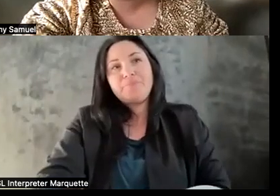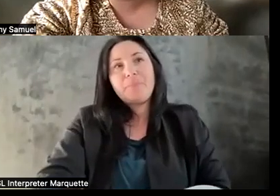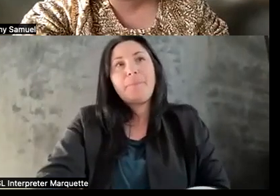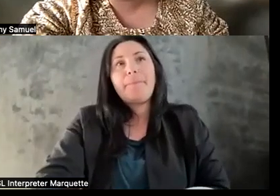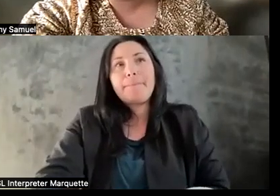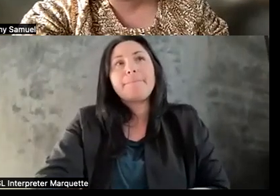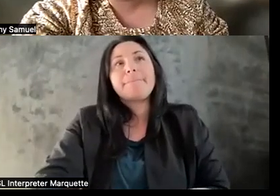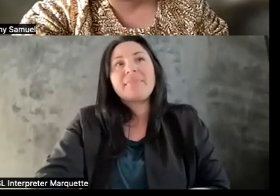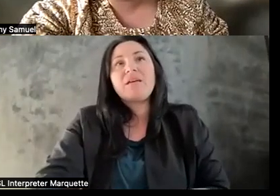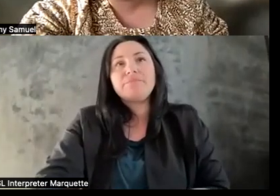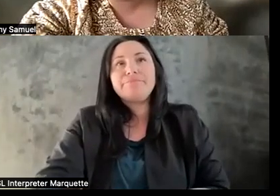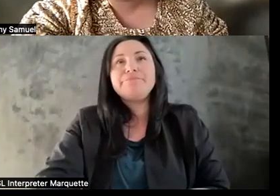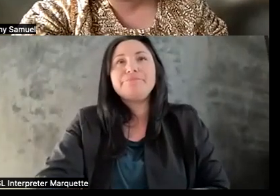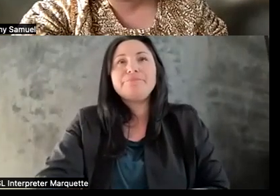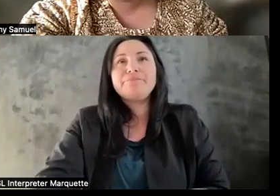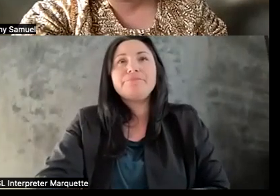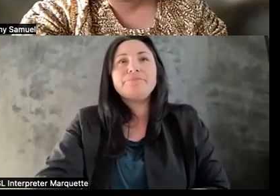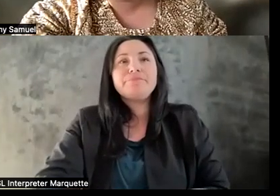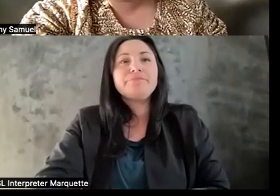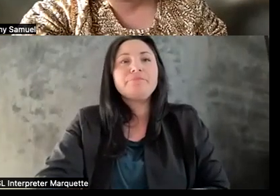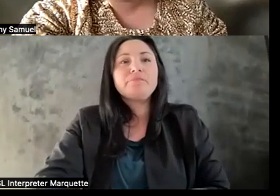Thank you for the chats.